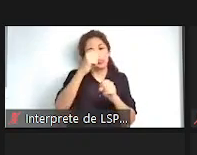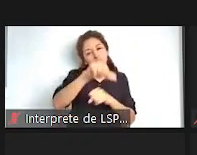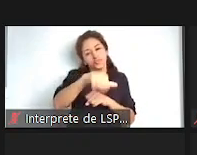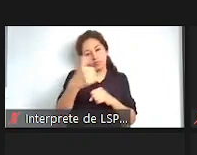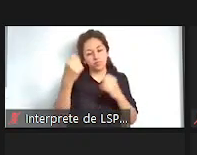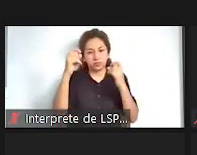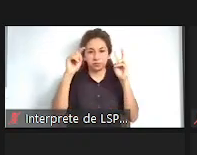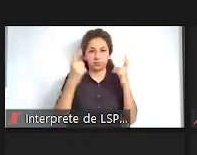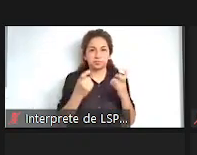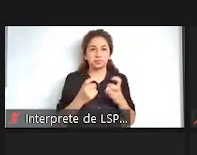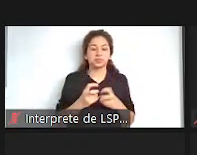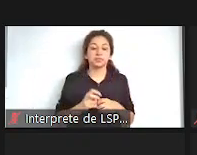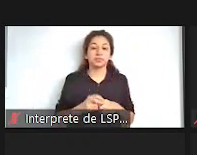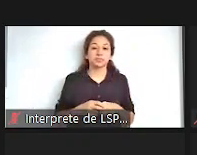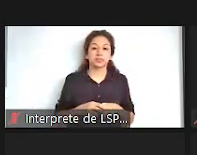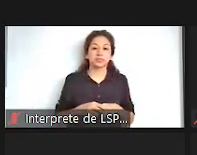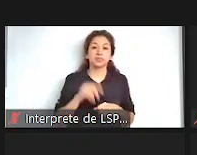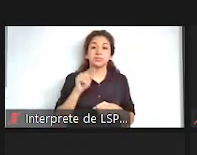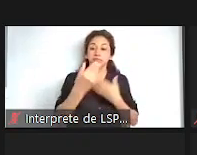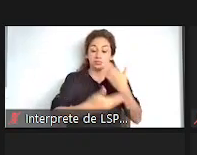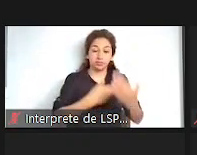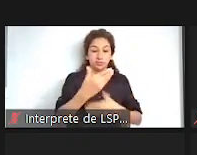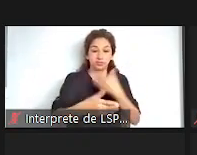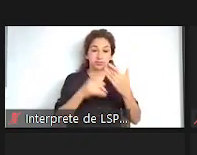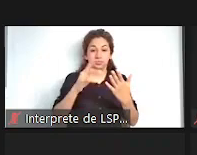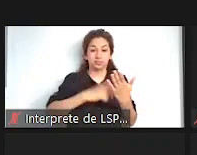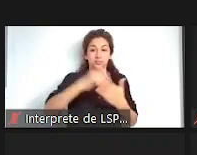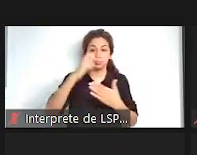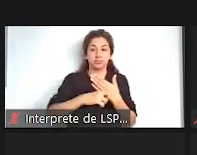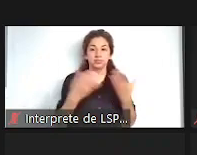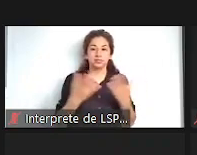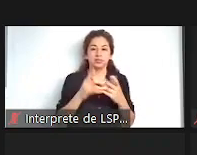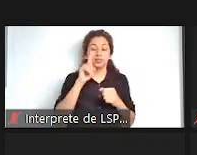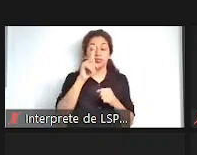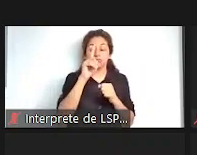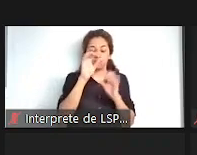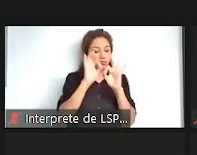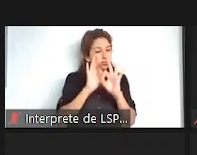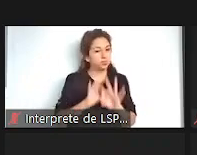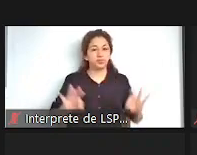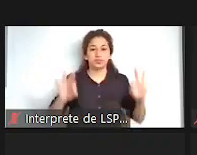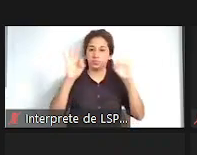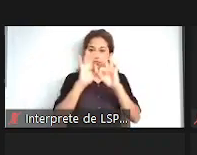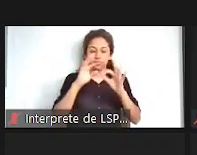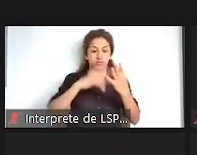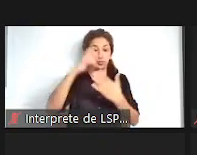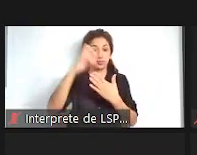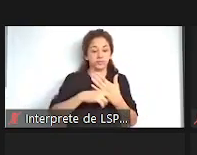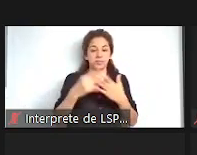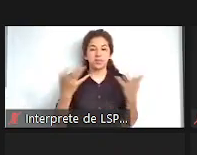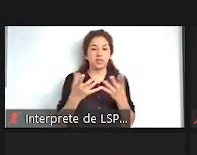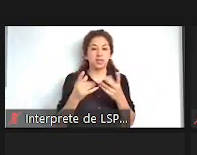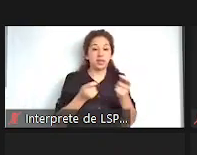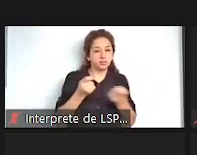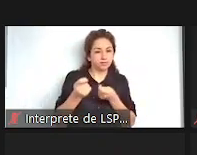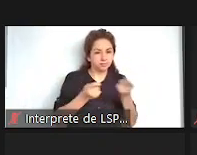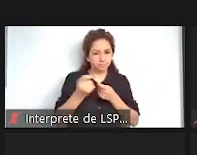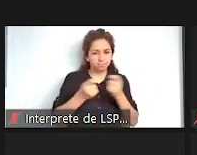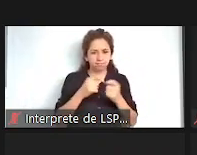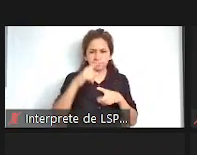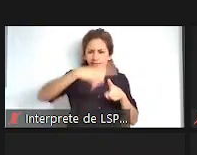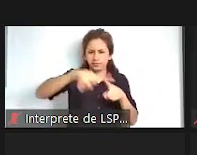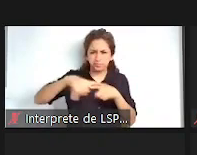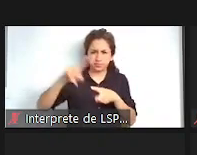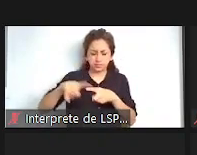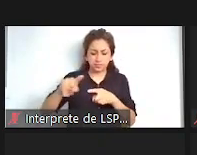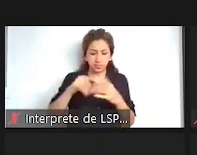allegations and others we consider fundamental to continue in advance of these aspects that are very useful too that will allow